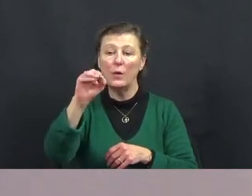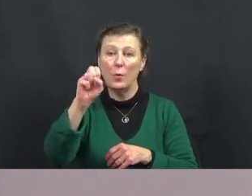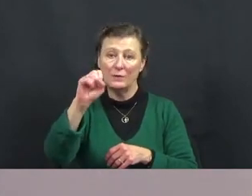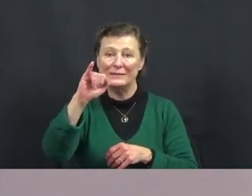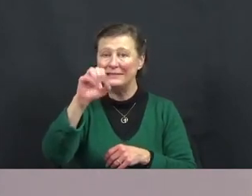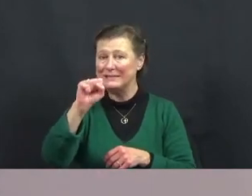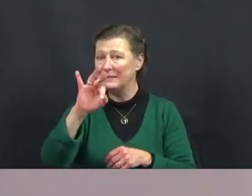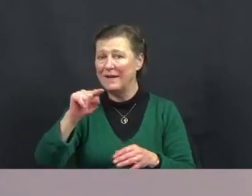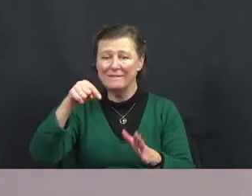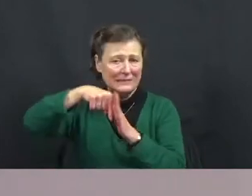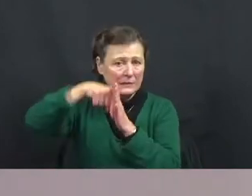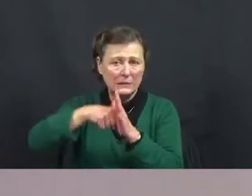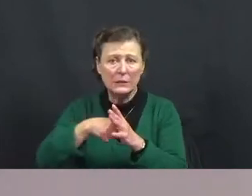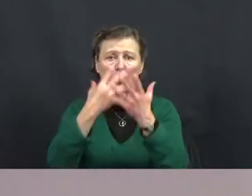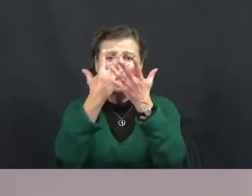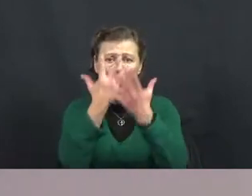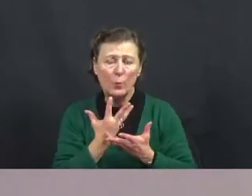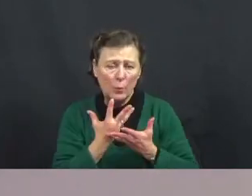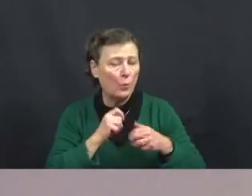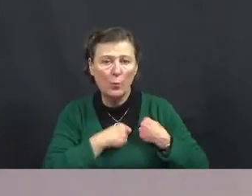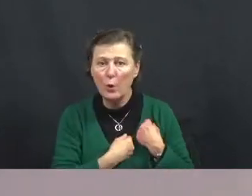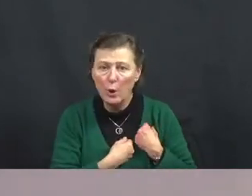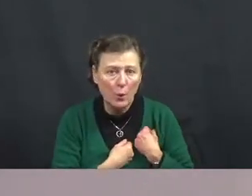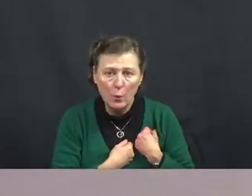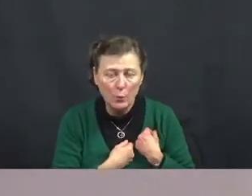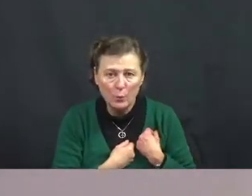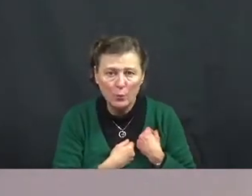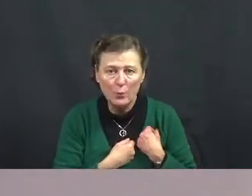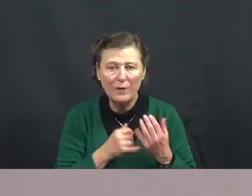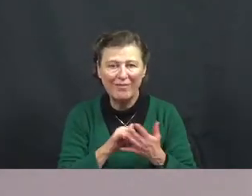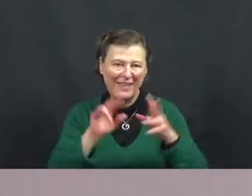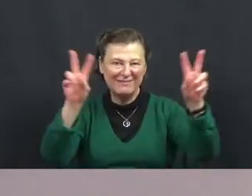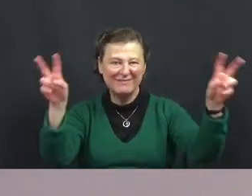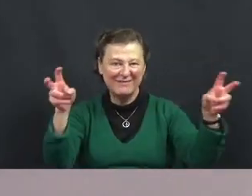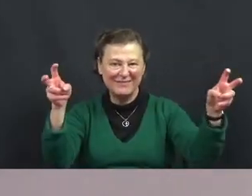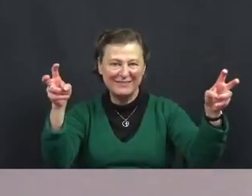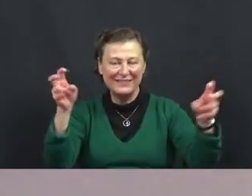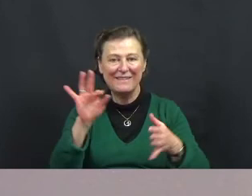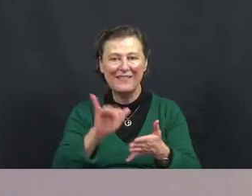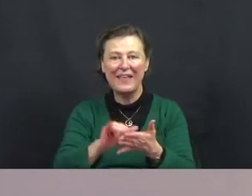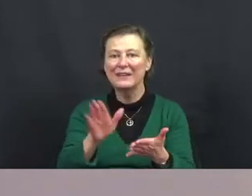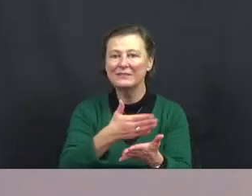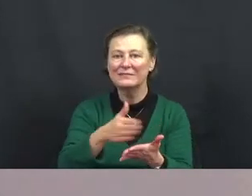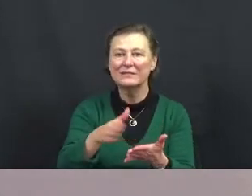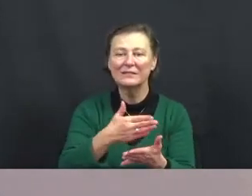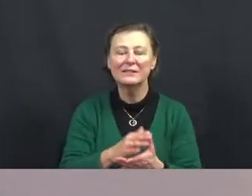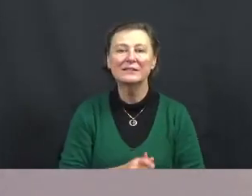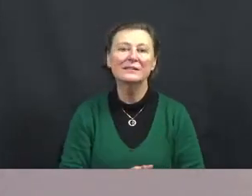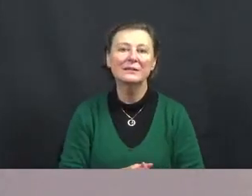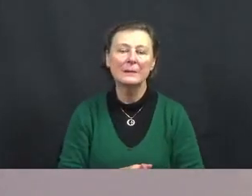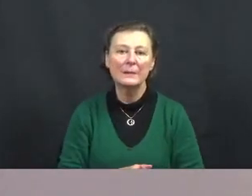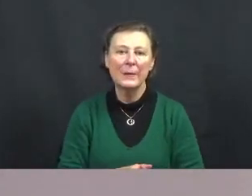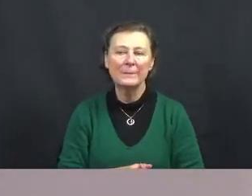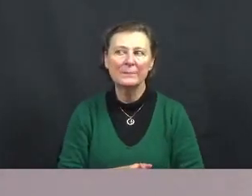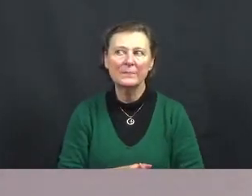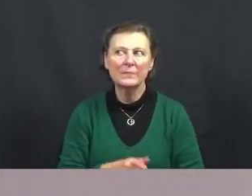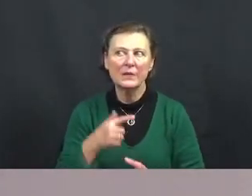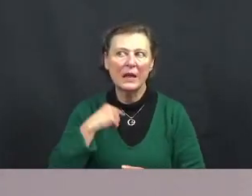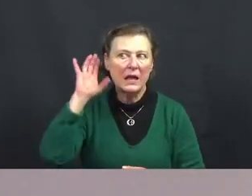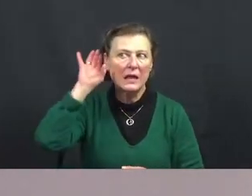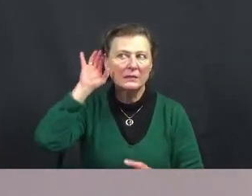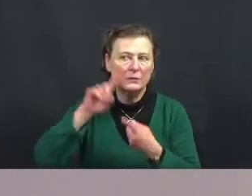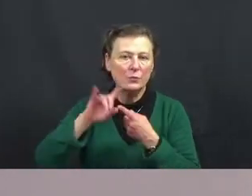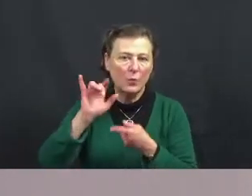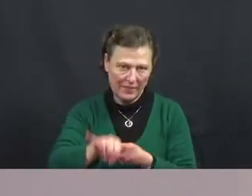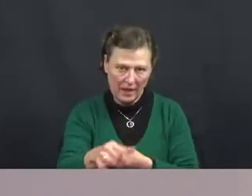woe, sacred woe, the apotheosis of utter woe. And when I listened to this